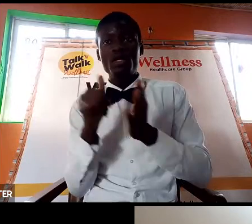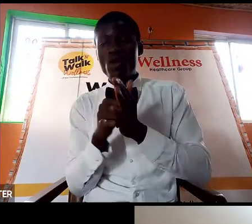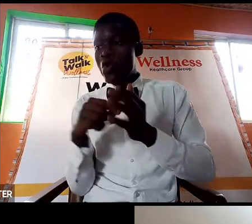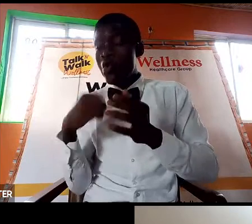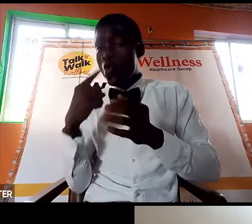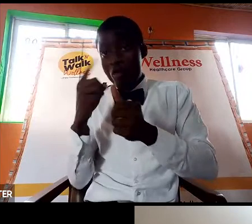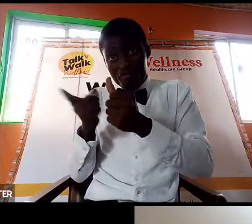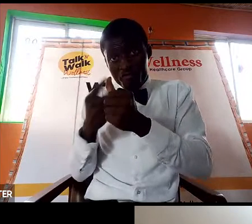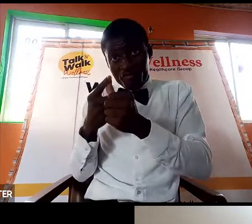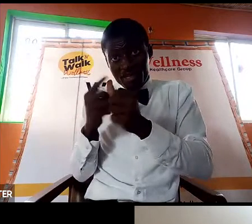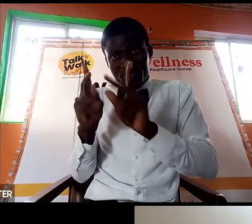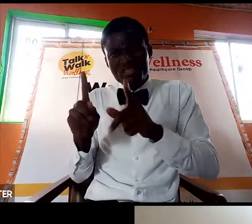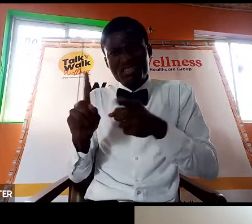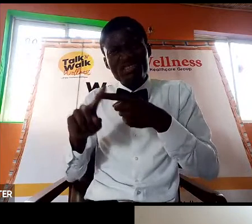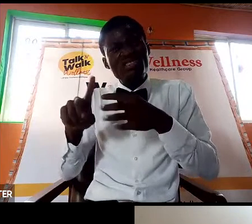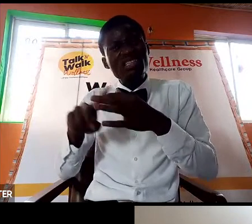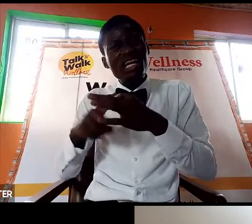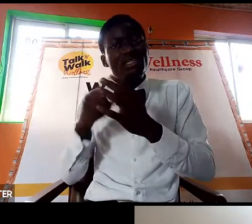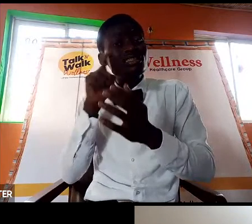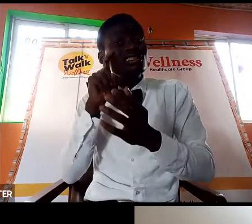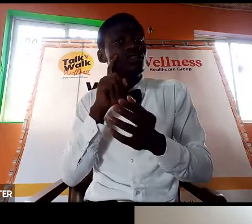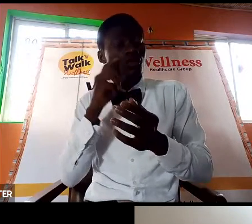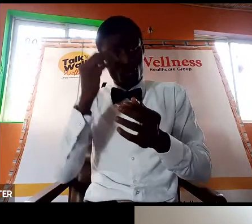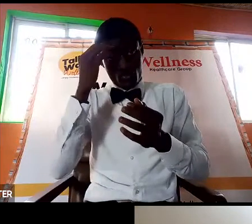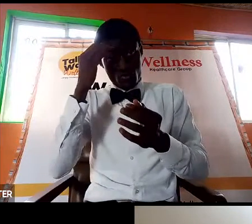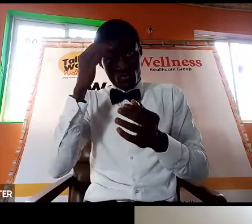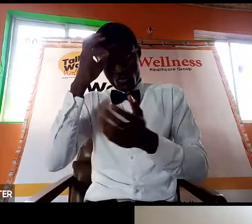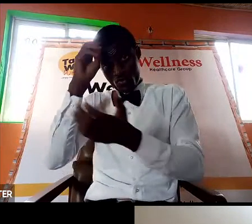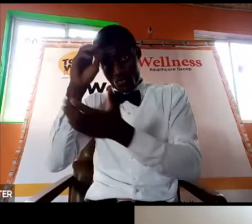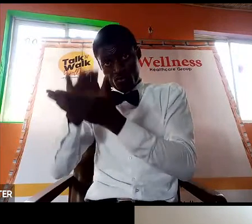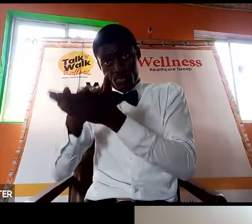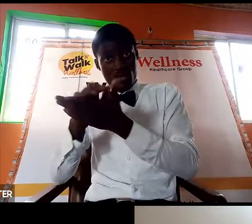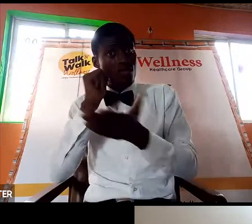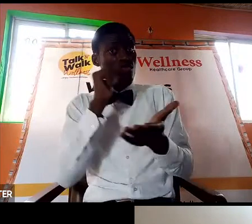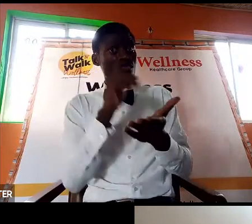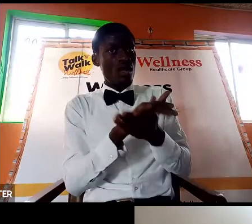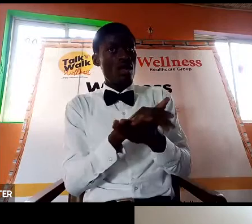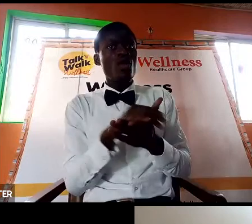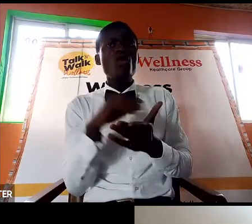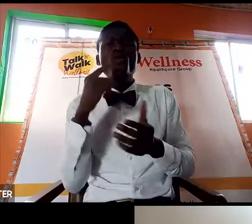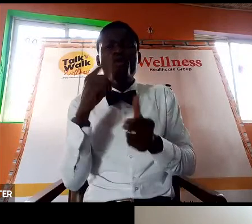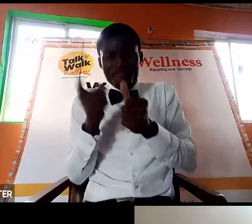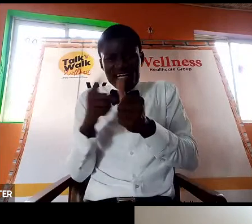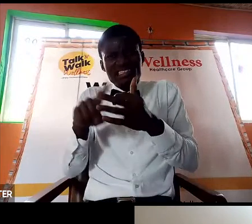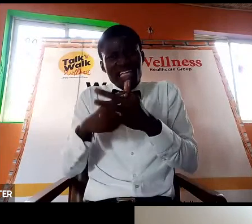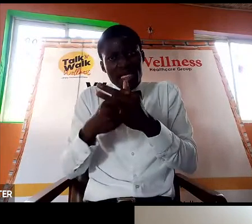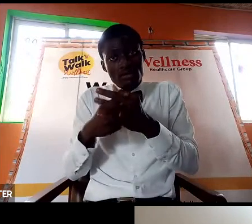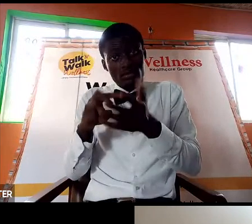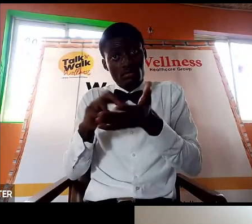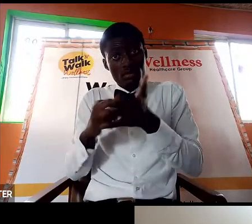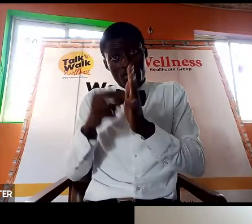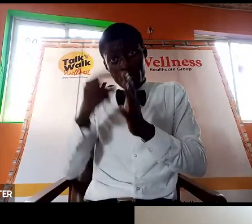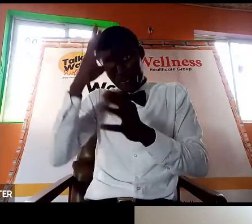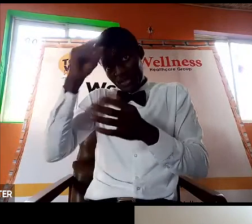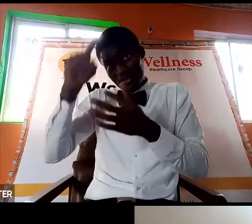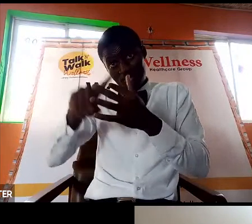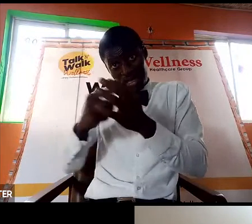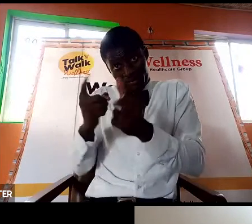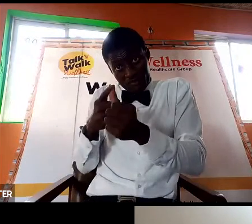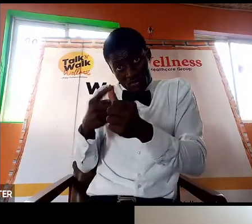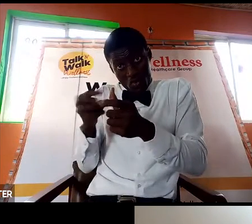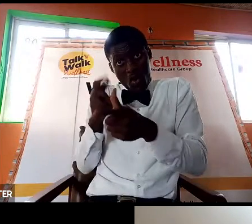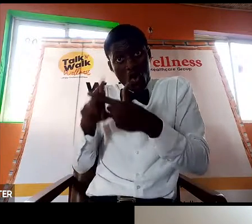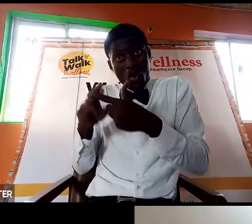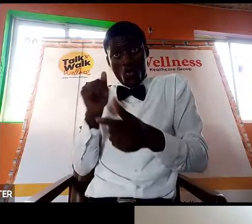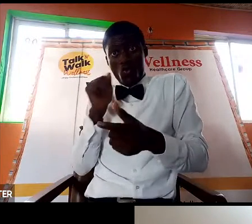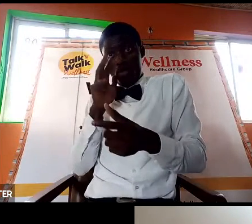men would actually love a bad girl in the other room, someone that can take charge and